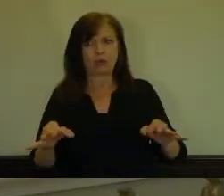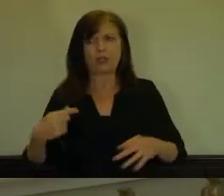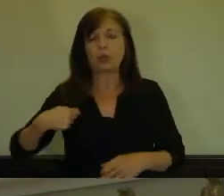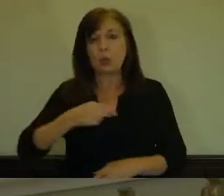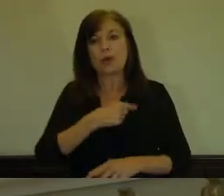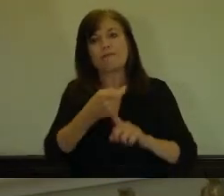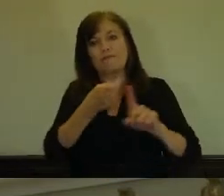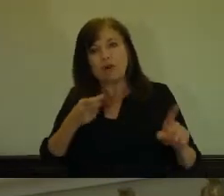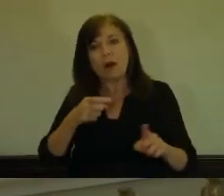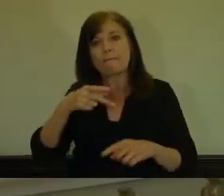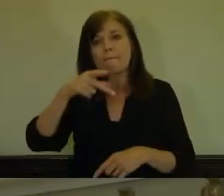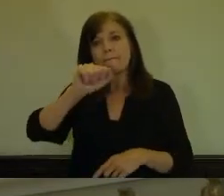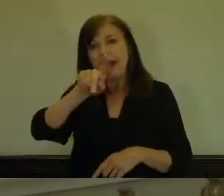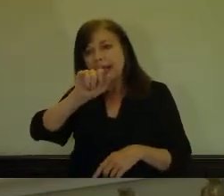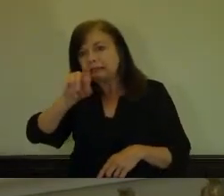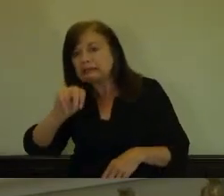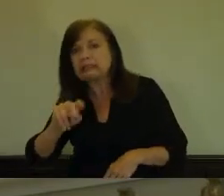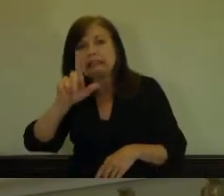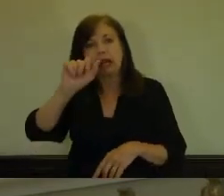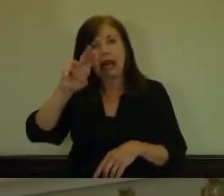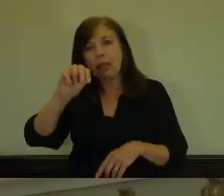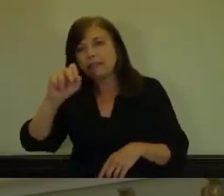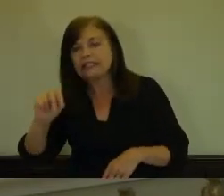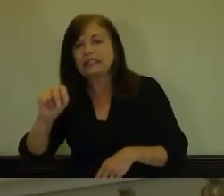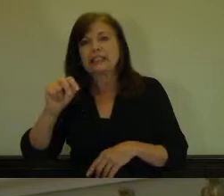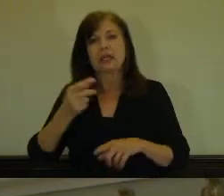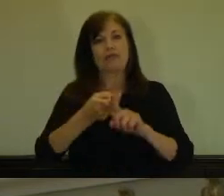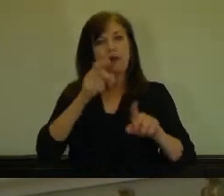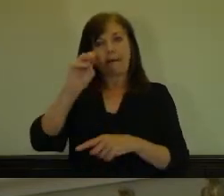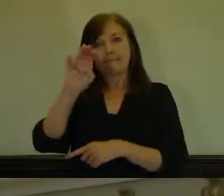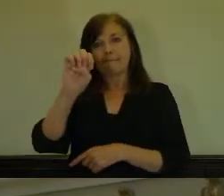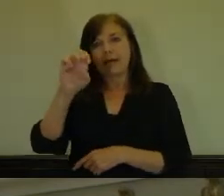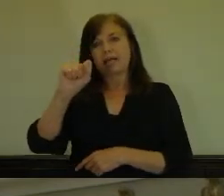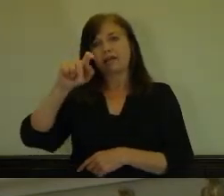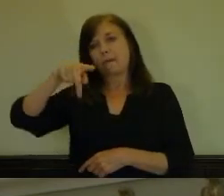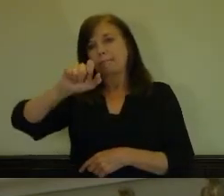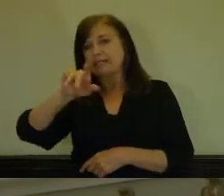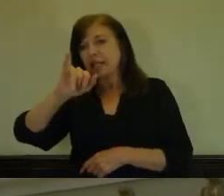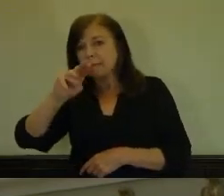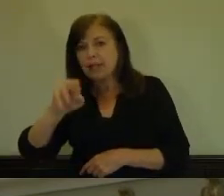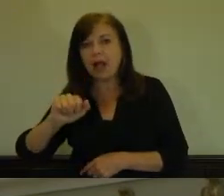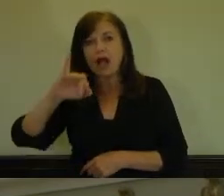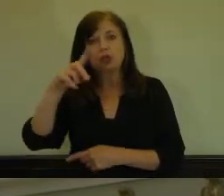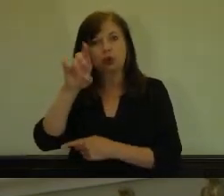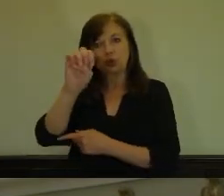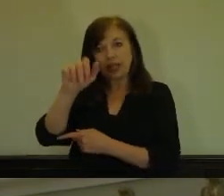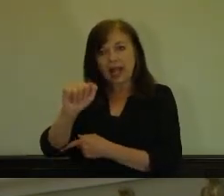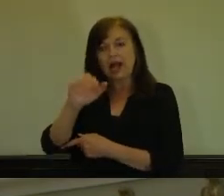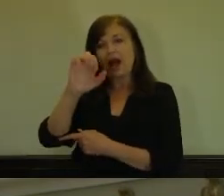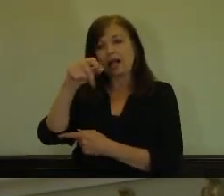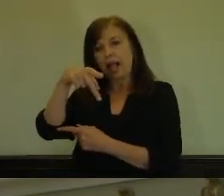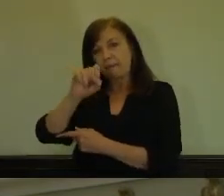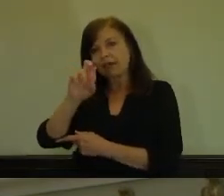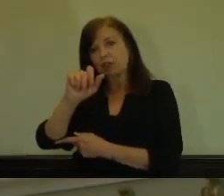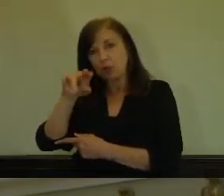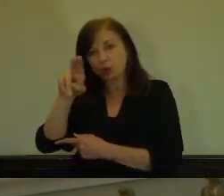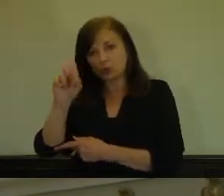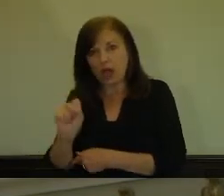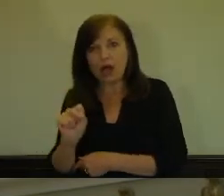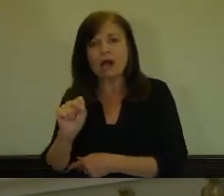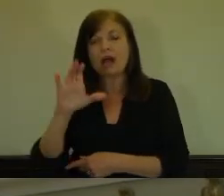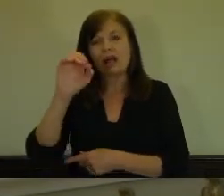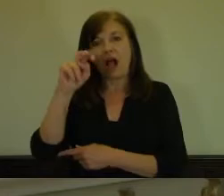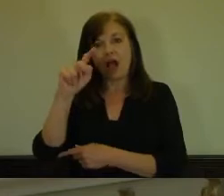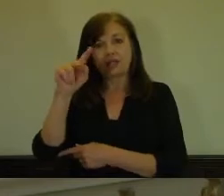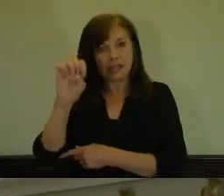Parthians, Medes, and Elamites, inhabitants of Mesopotamia, Judea, and Cappadocia,